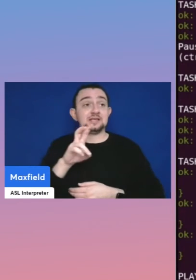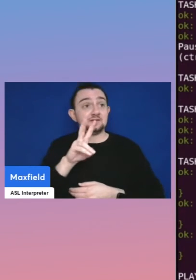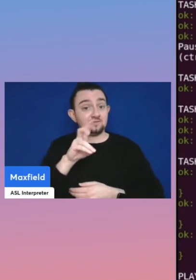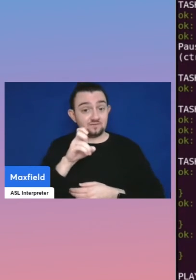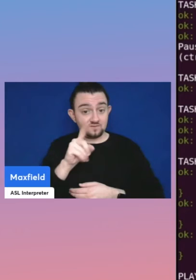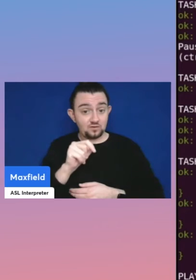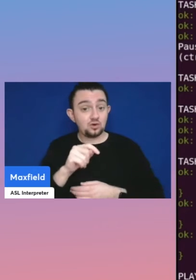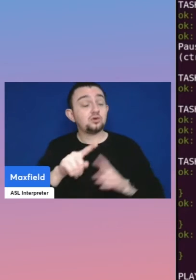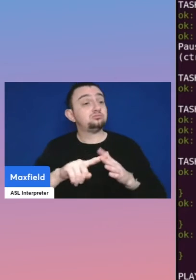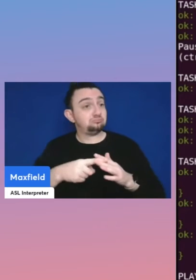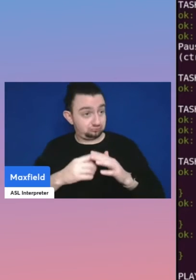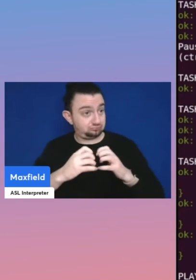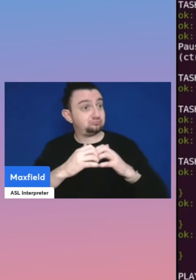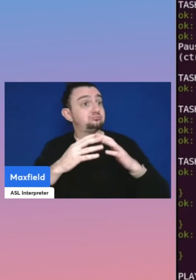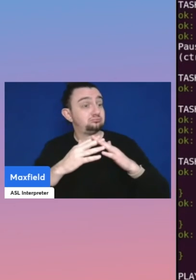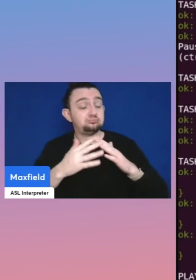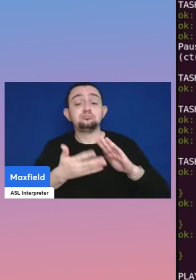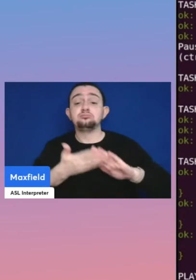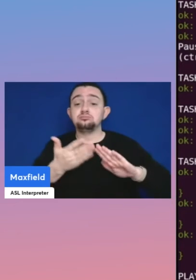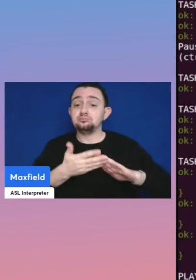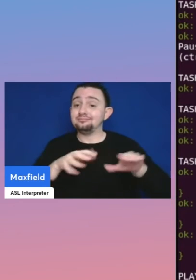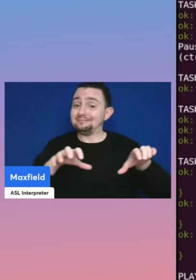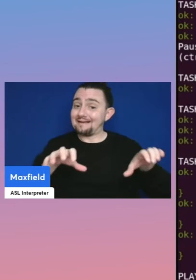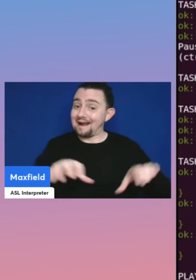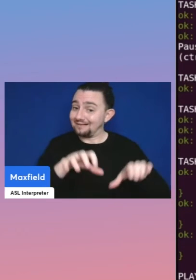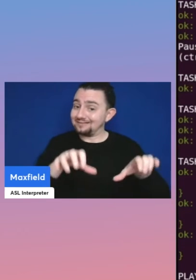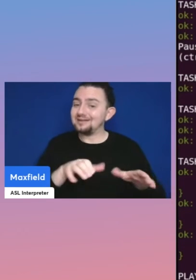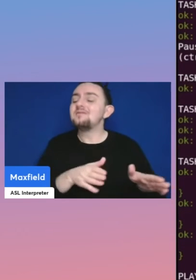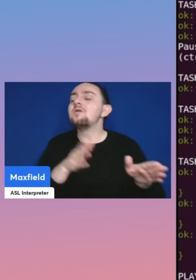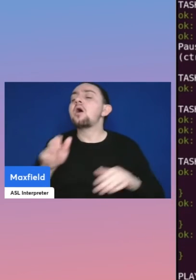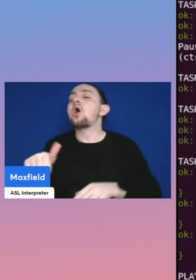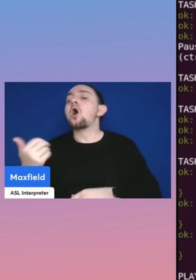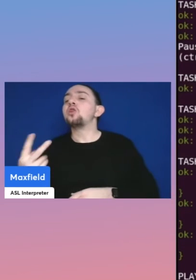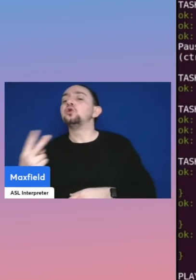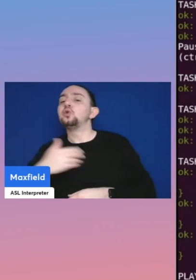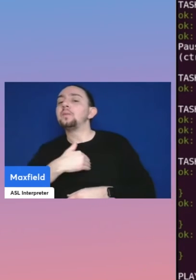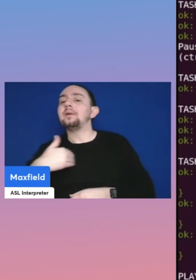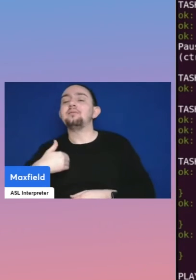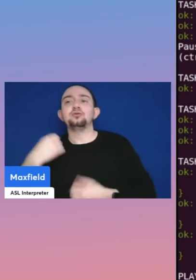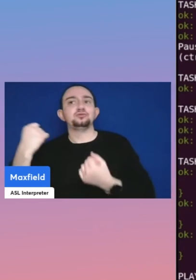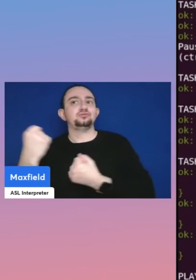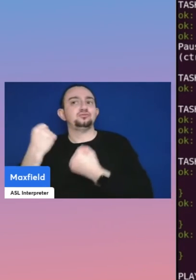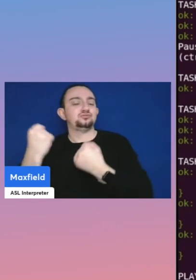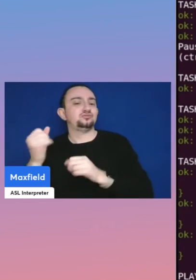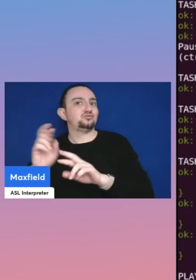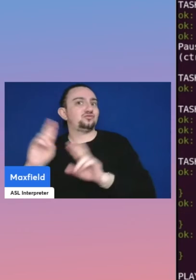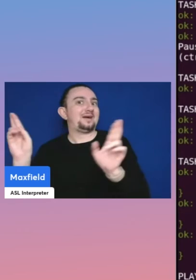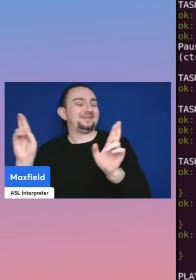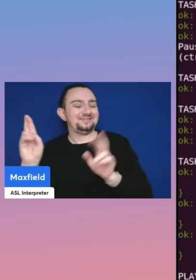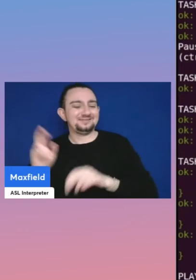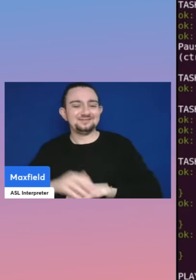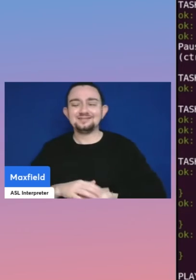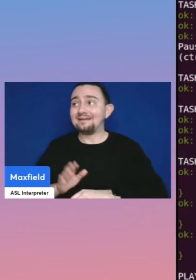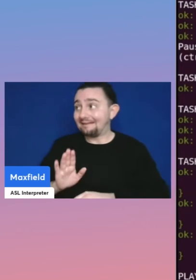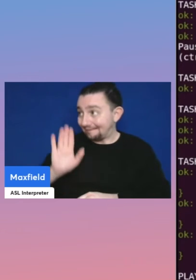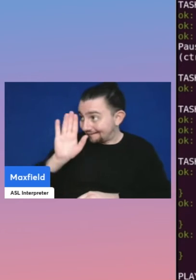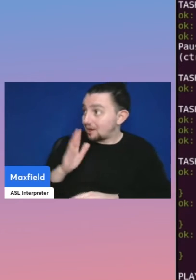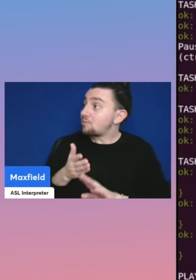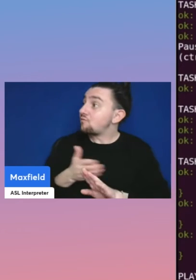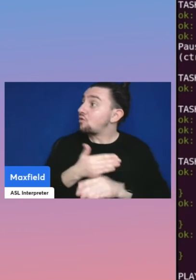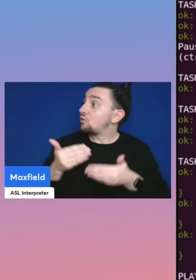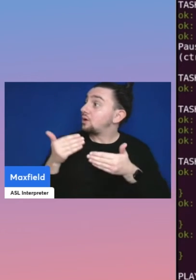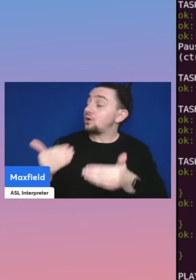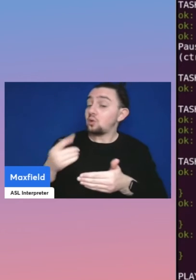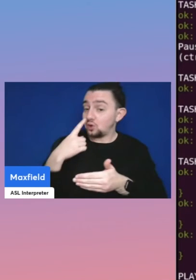and active, and also that the other two members are standby. Maybe before we can go on, show us the Jinja